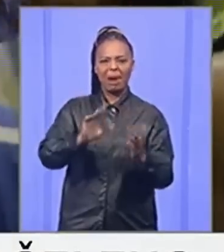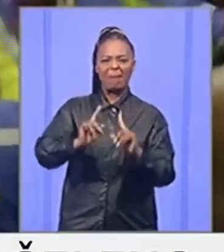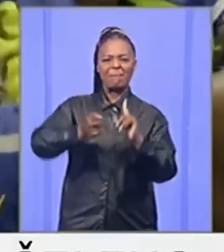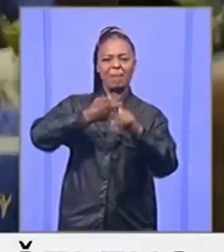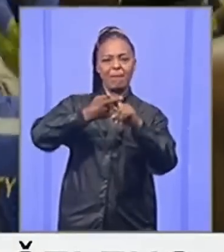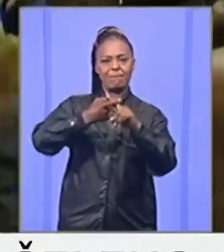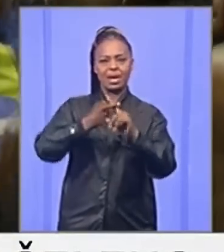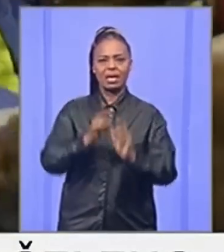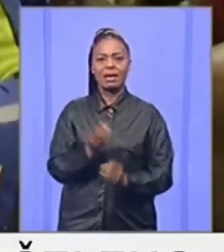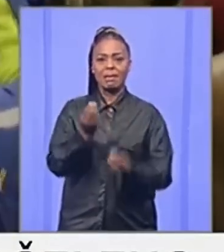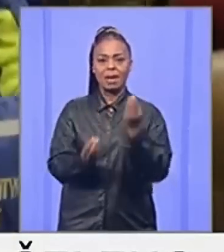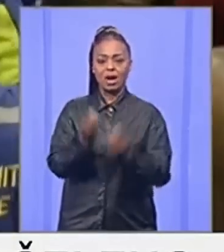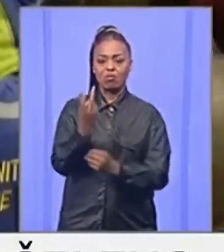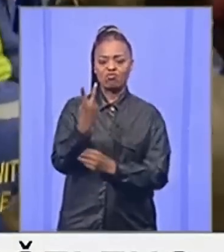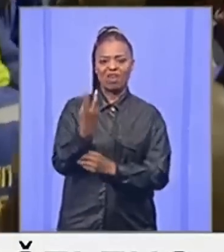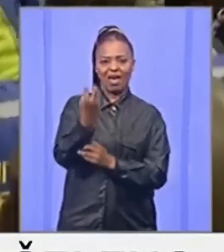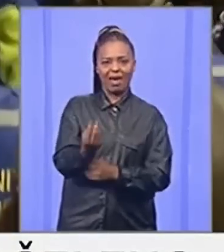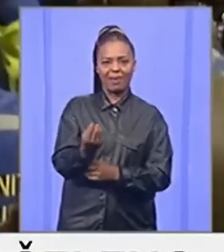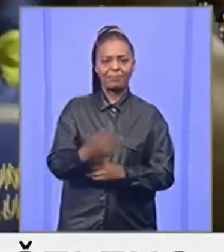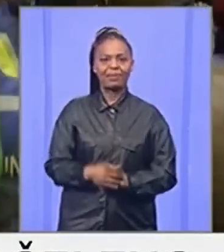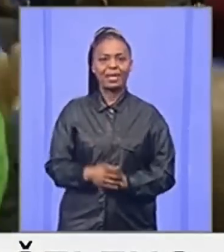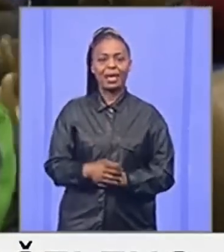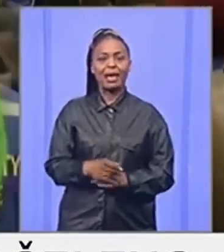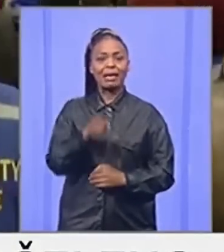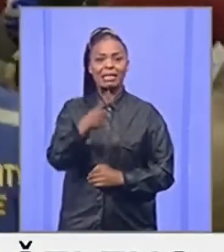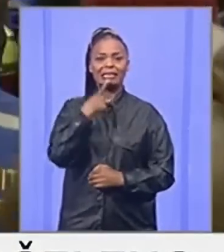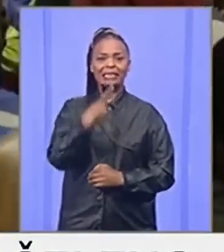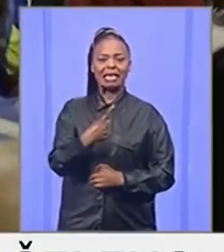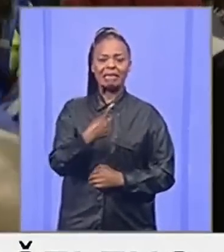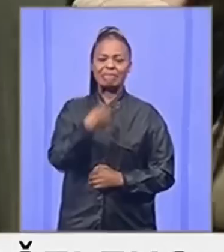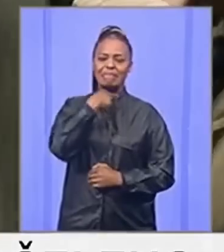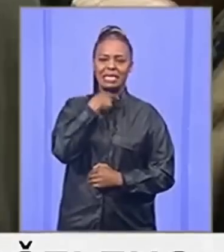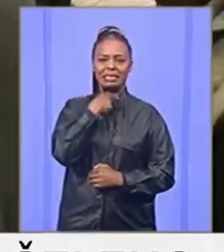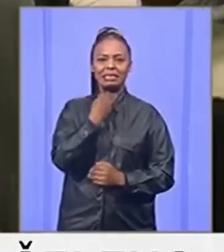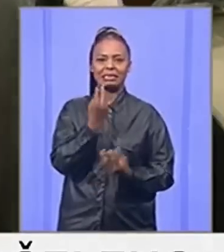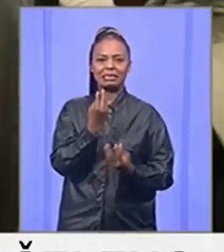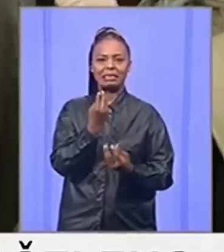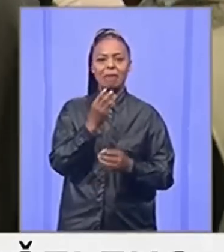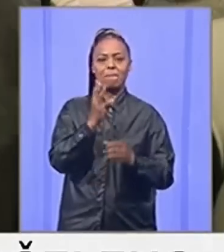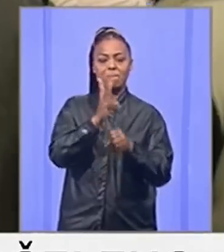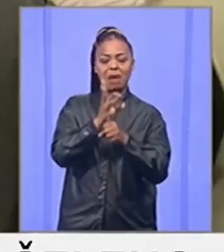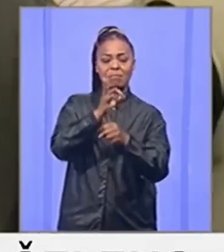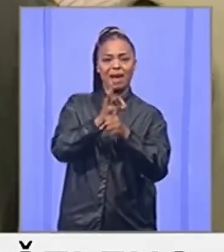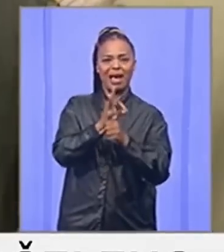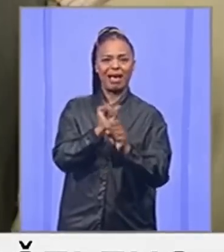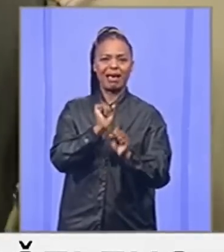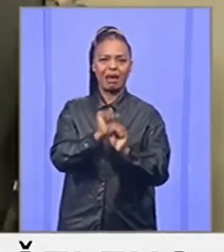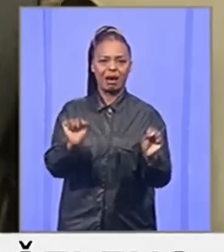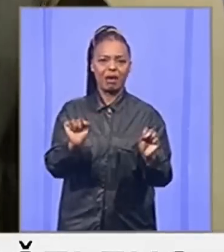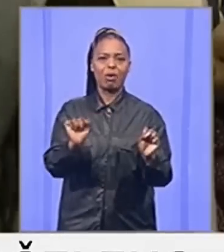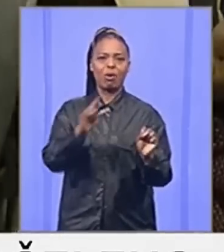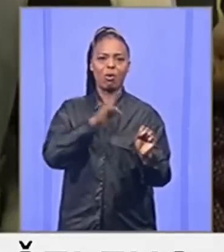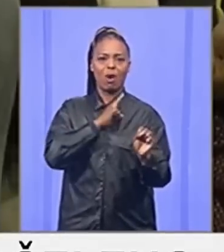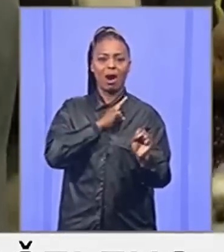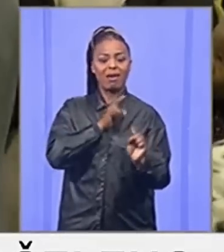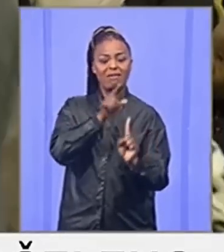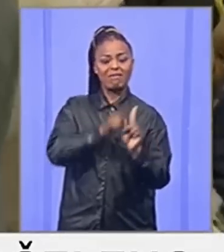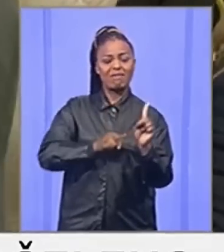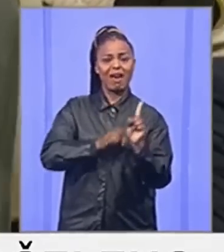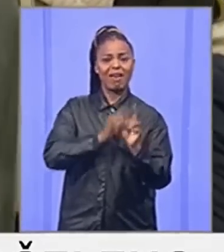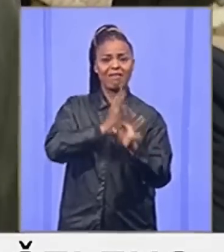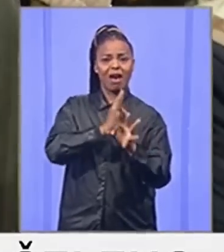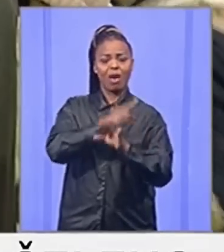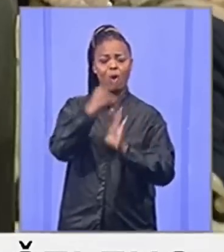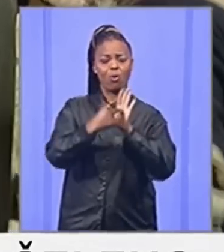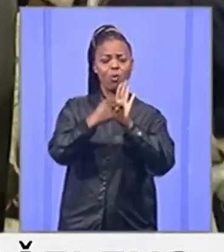pedi baneng le ha ho le jwalo ba gopola batswadi ba bona ka tsela e kgethehileng ya ho balakano eo ntata bona a ileng